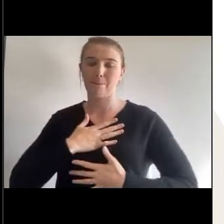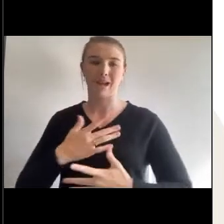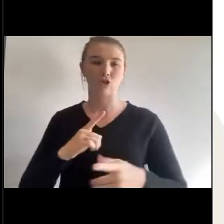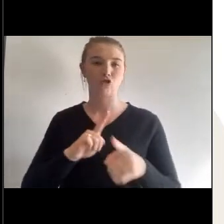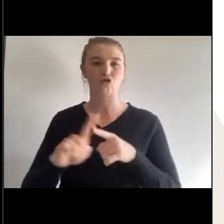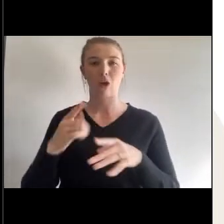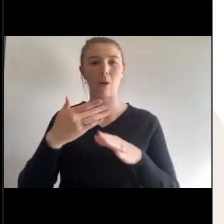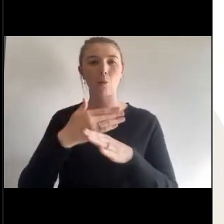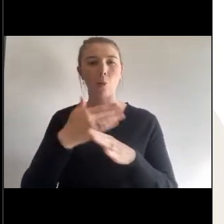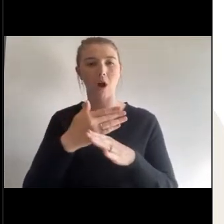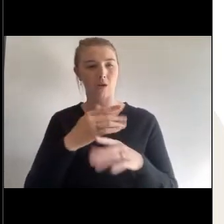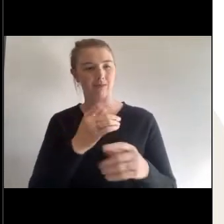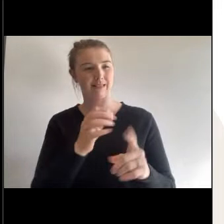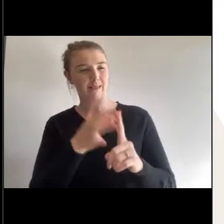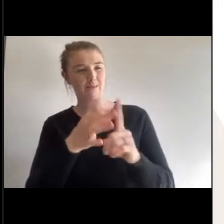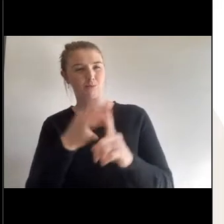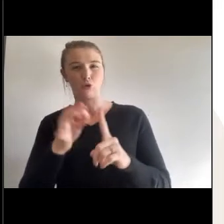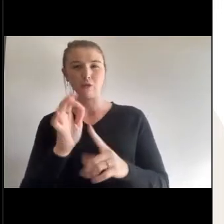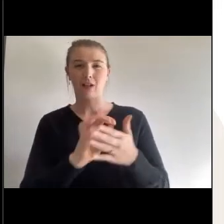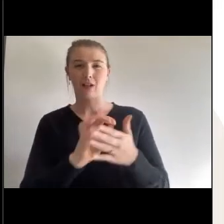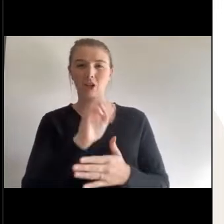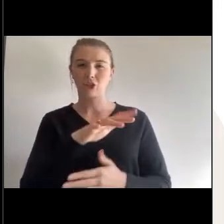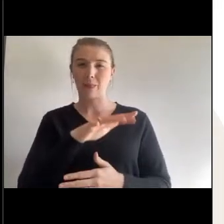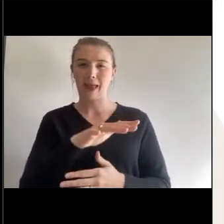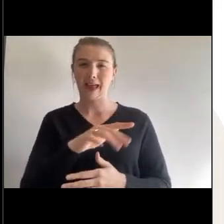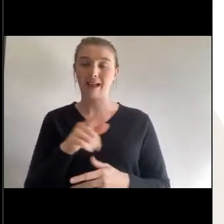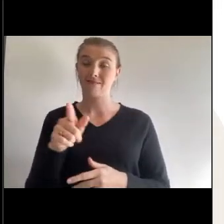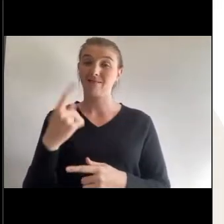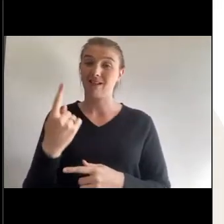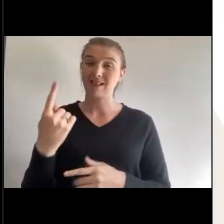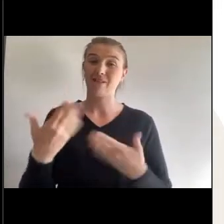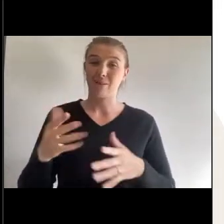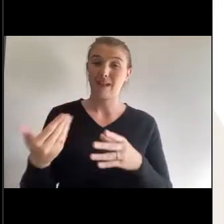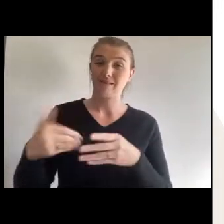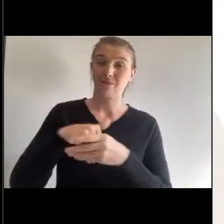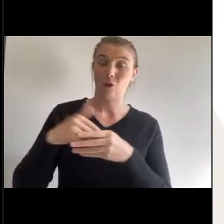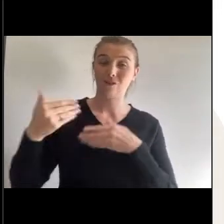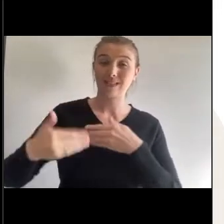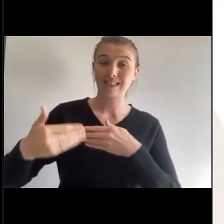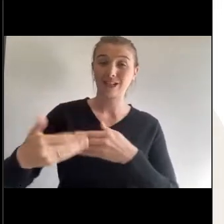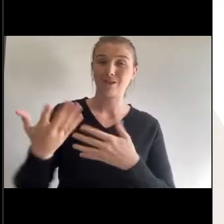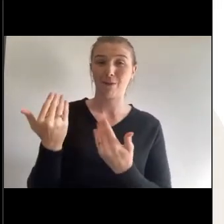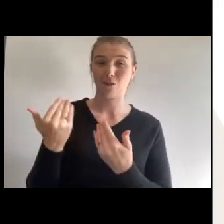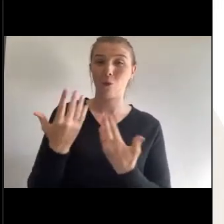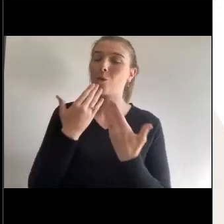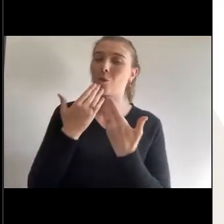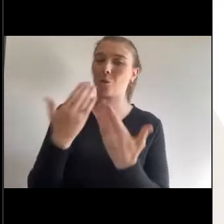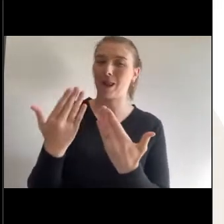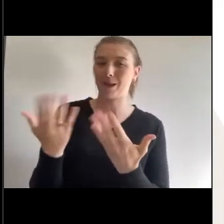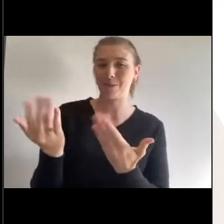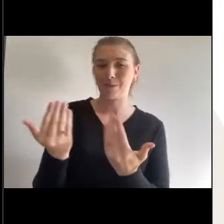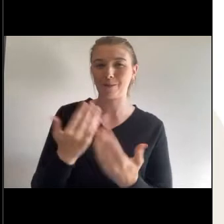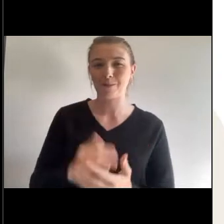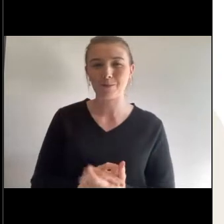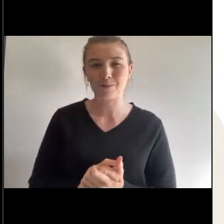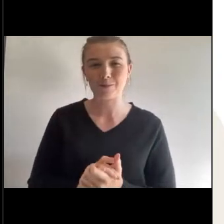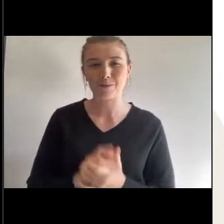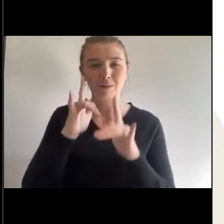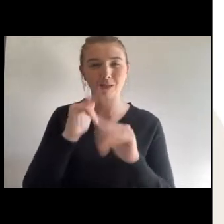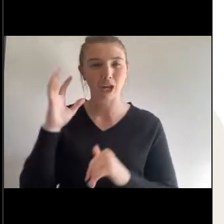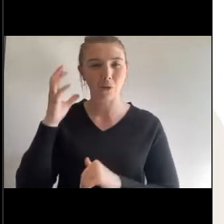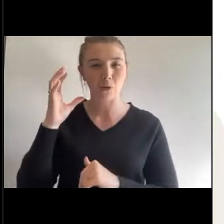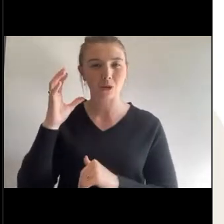for a previous webinar in this series, so we're delighted to have you back. Sarah, thank you for joining us. Let's just check that we can hear you. Can you hear me,